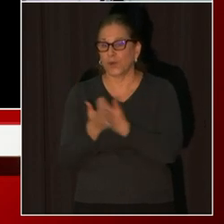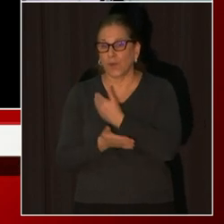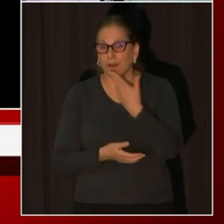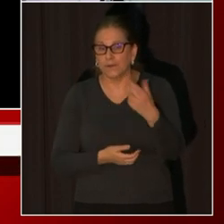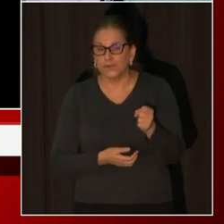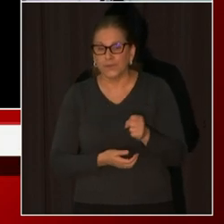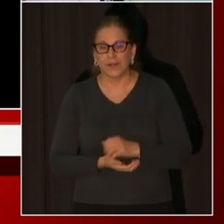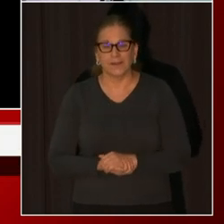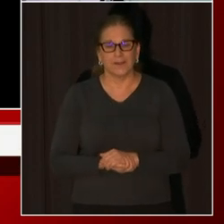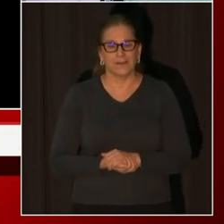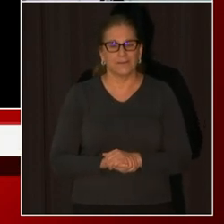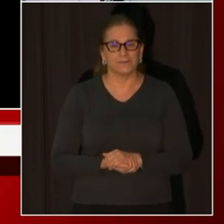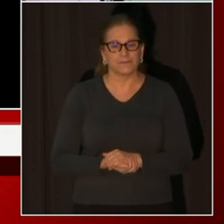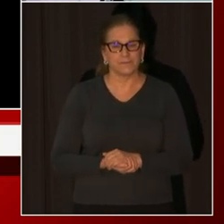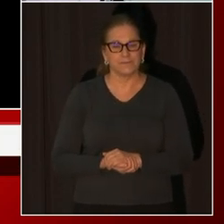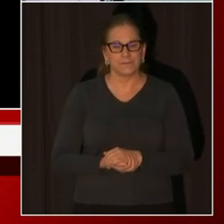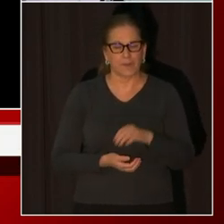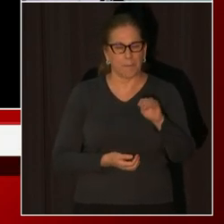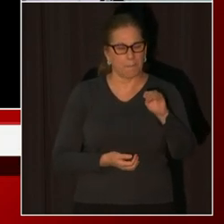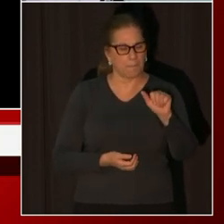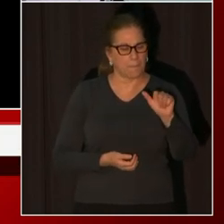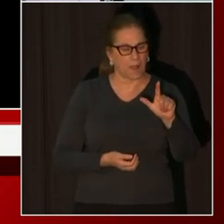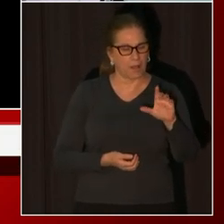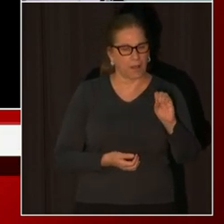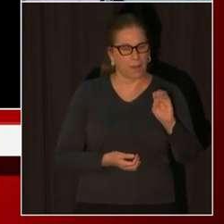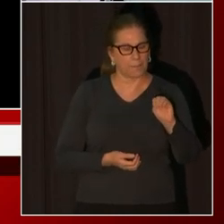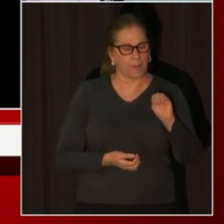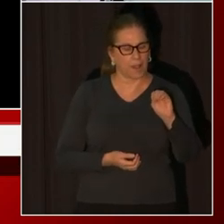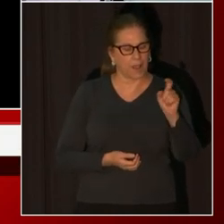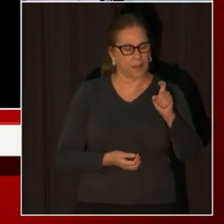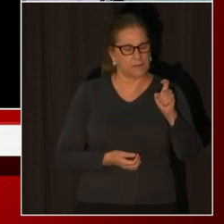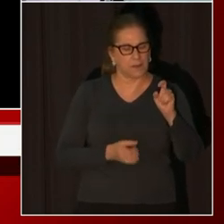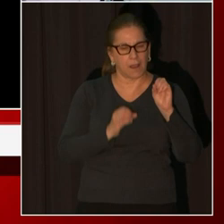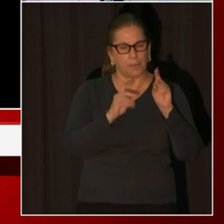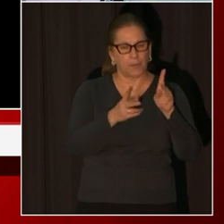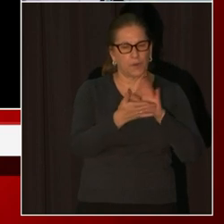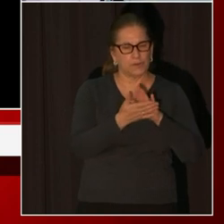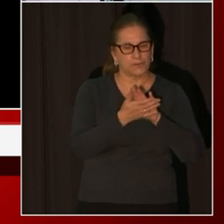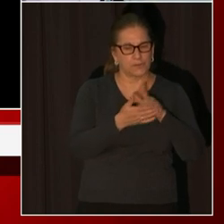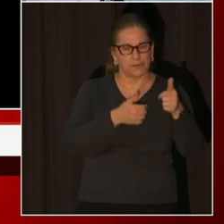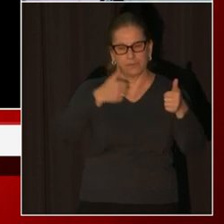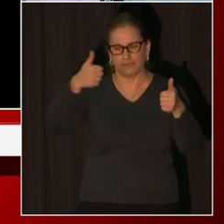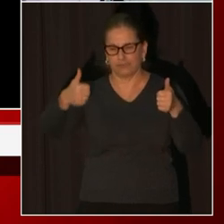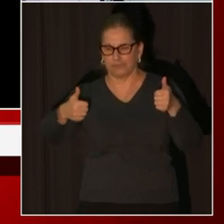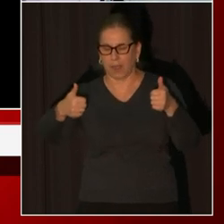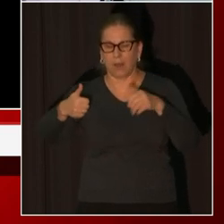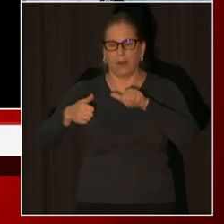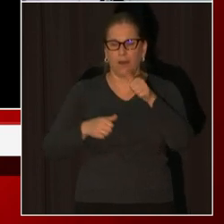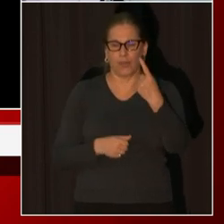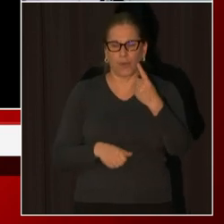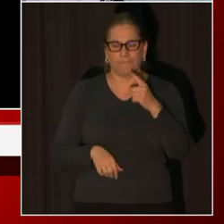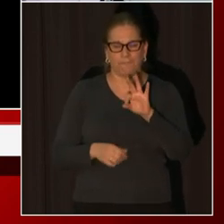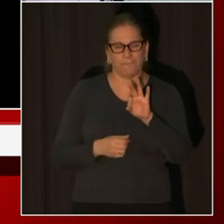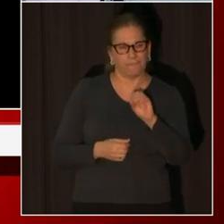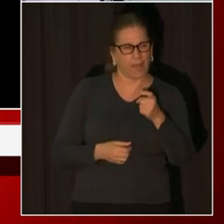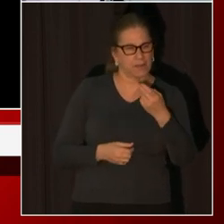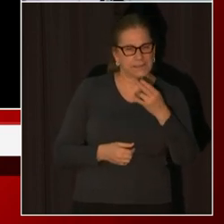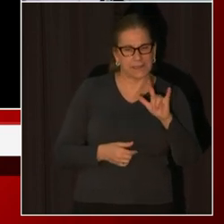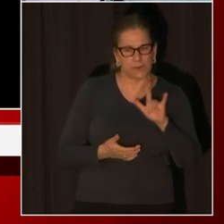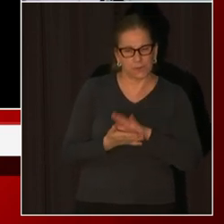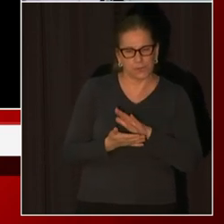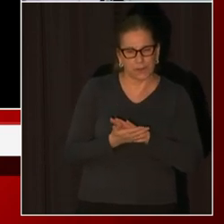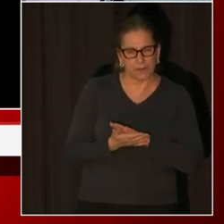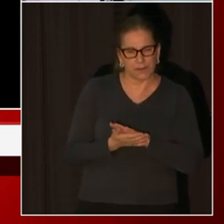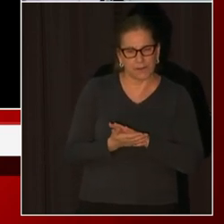Center, $56 million to open a new Foxhall Elementary School in Ward 3 to really help with the overcrowding of